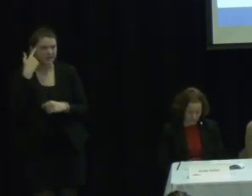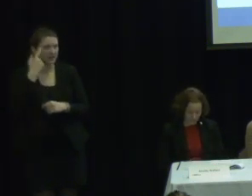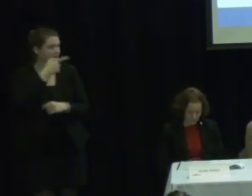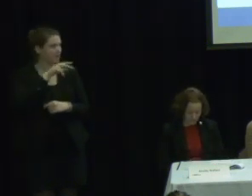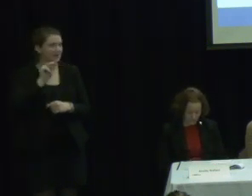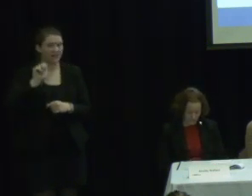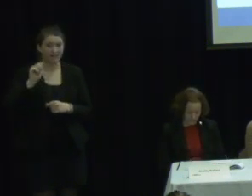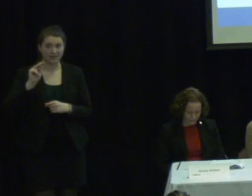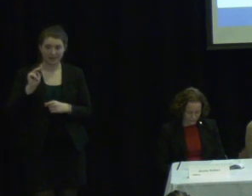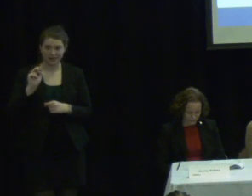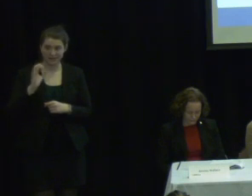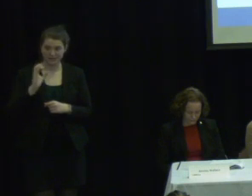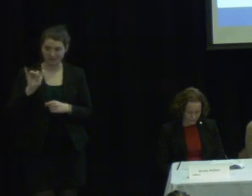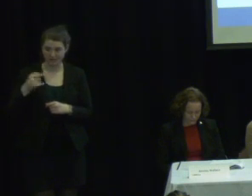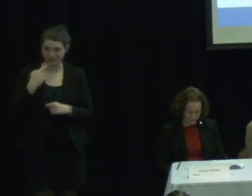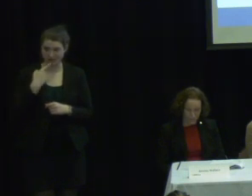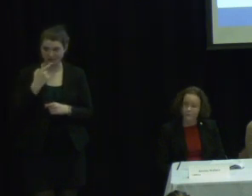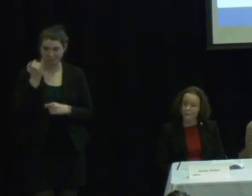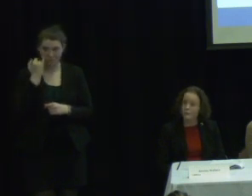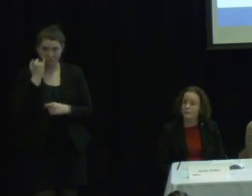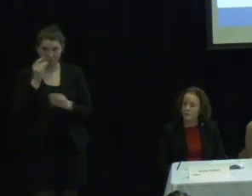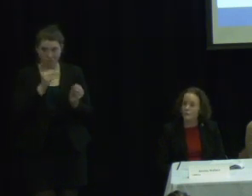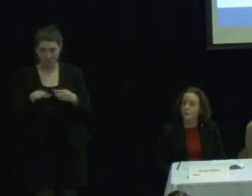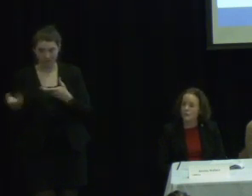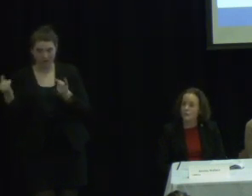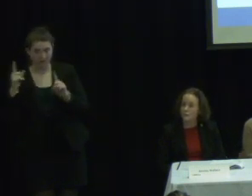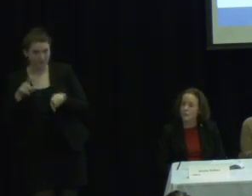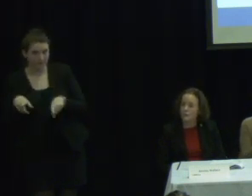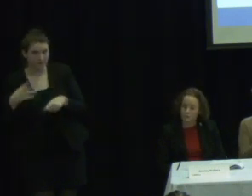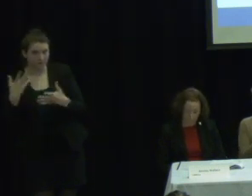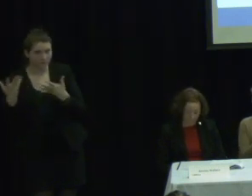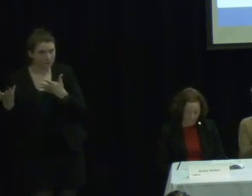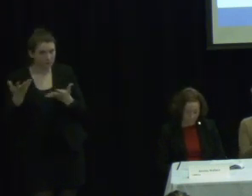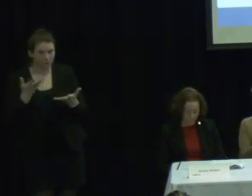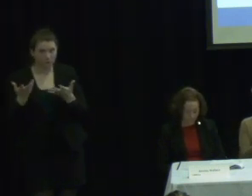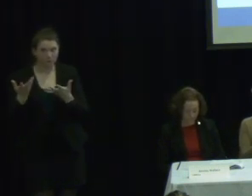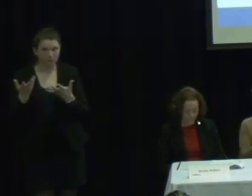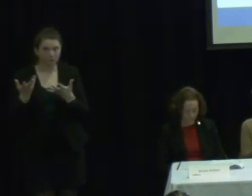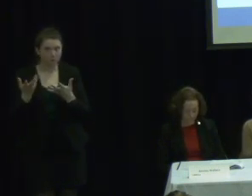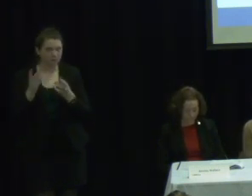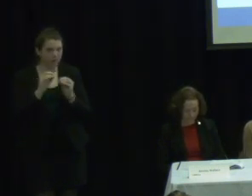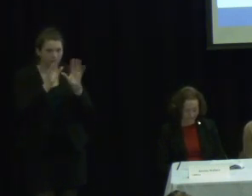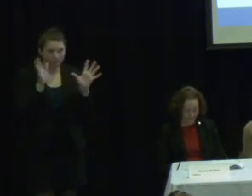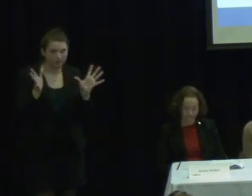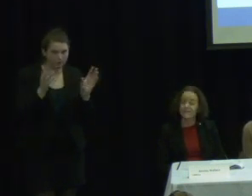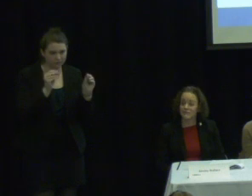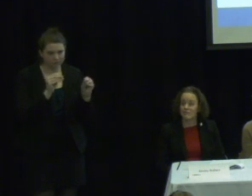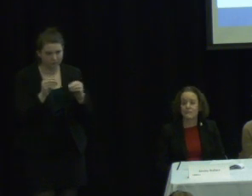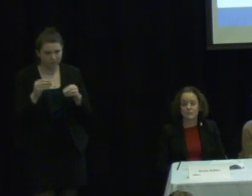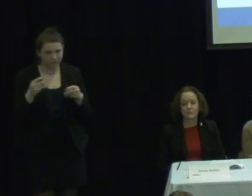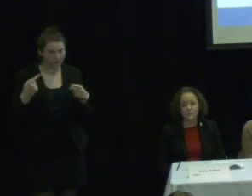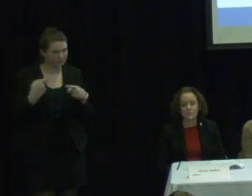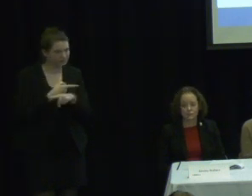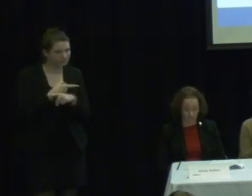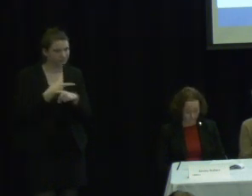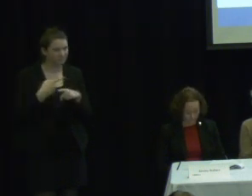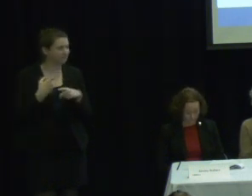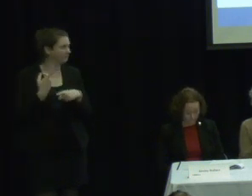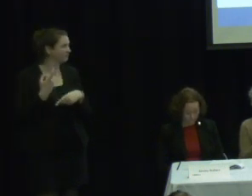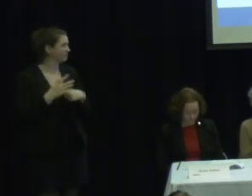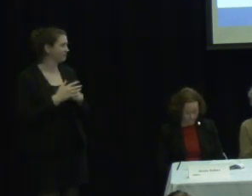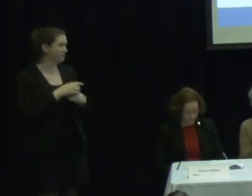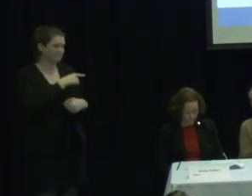does happen, et cetera. So could you guys clarify? Sure.